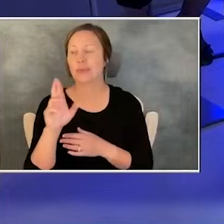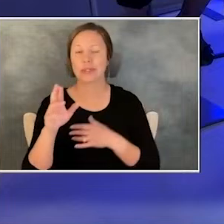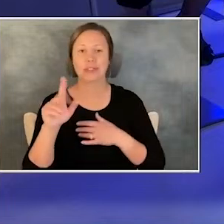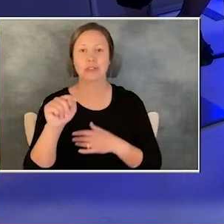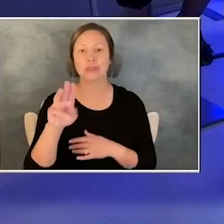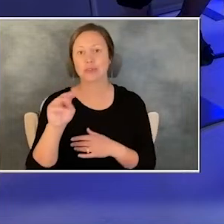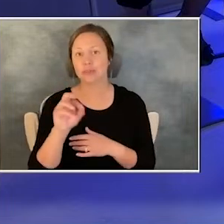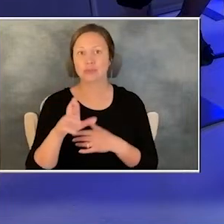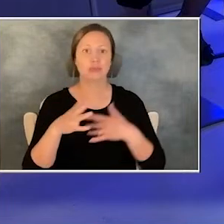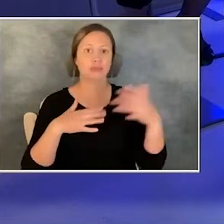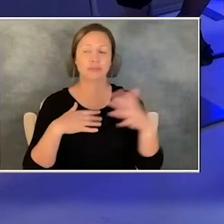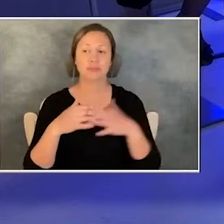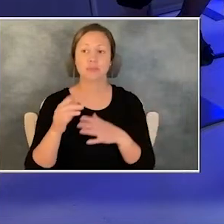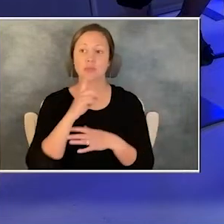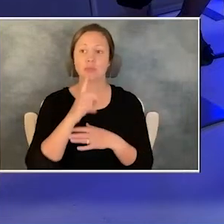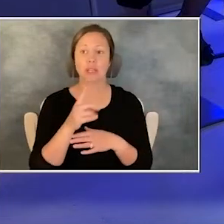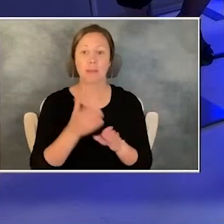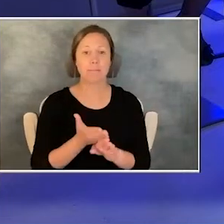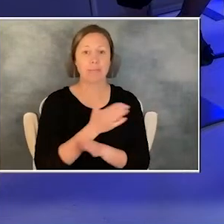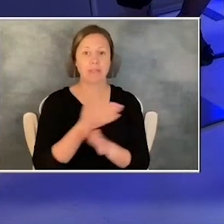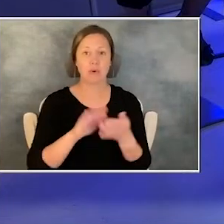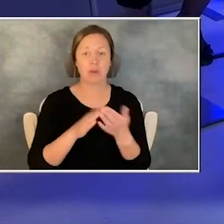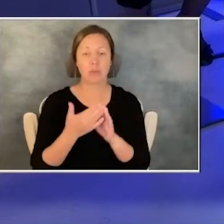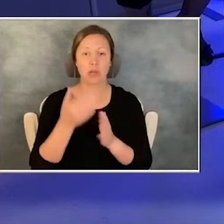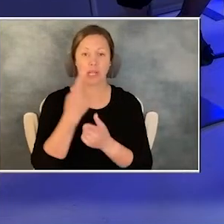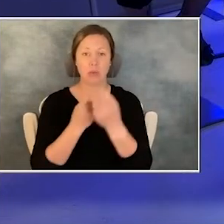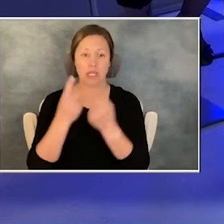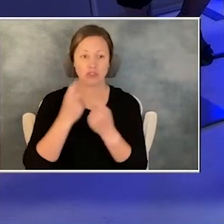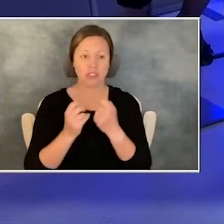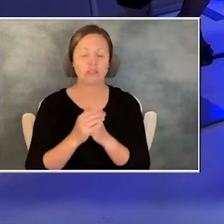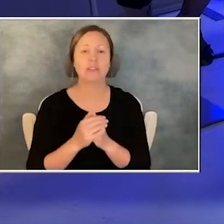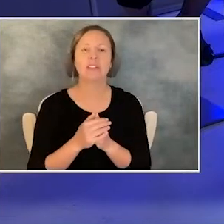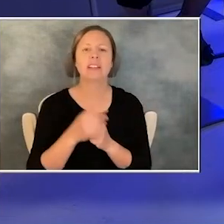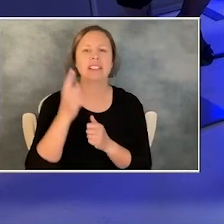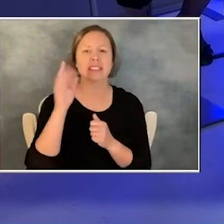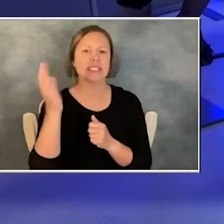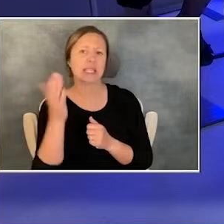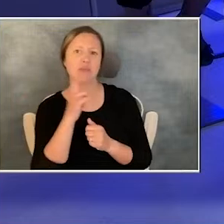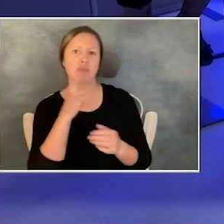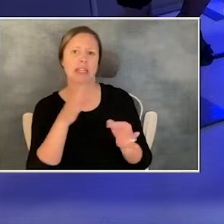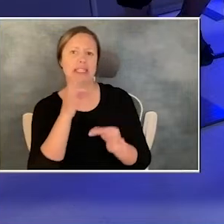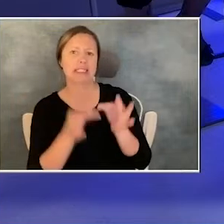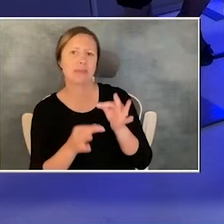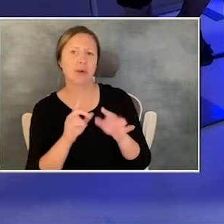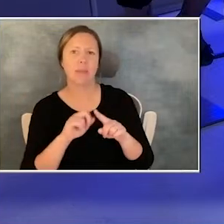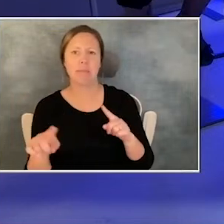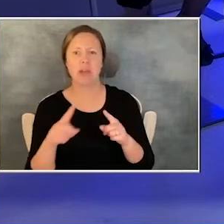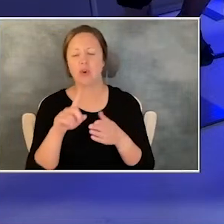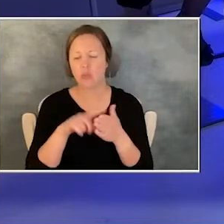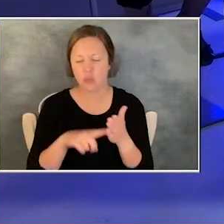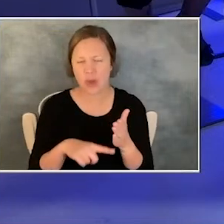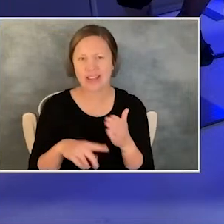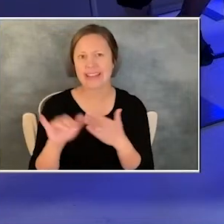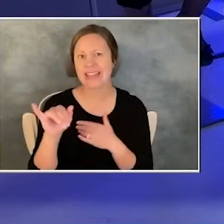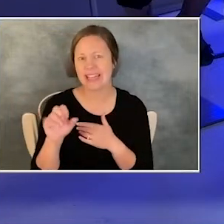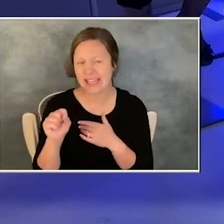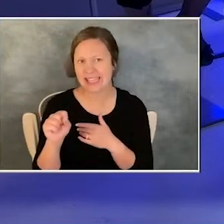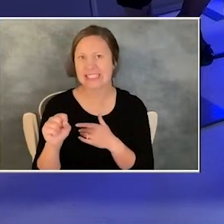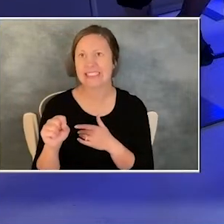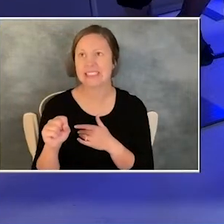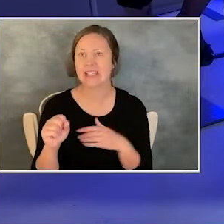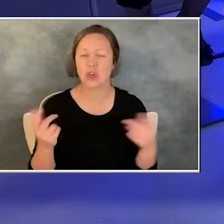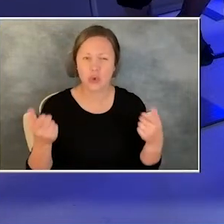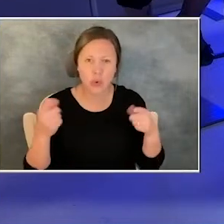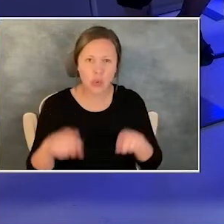want to just end before we get to our community questions. It sounds like a simple thing, but what is Alzheimer? But what is going on